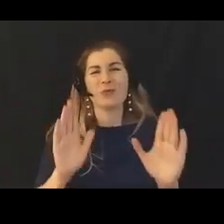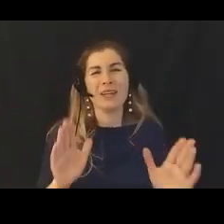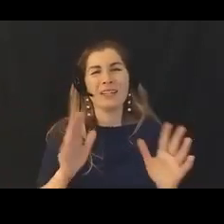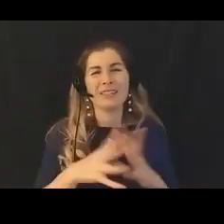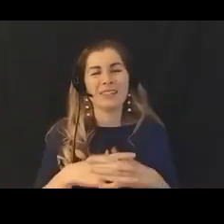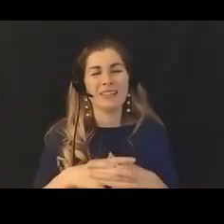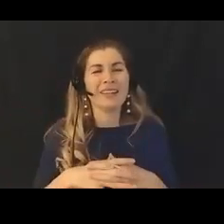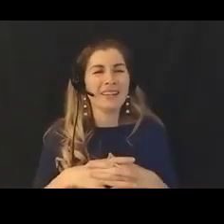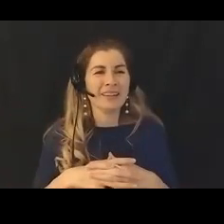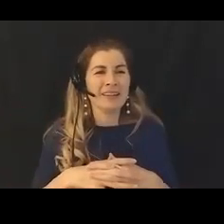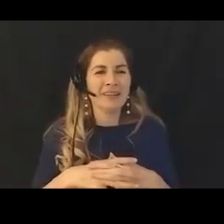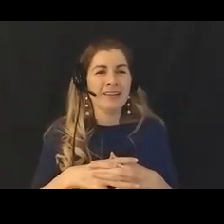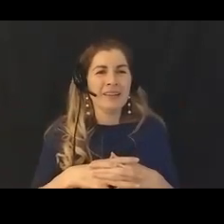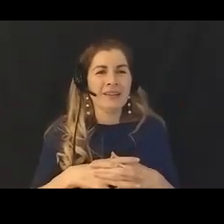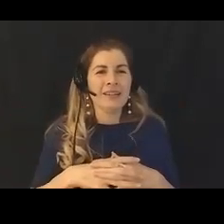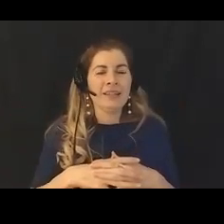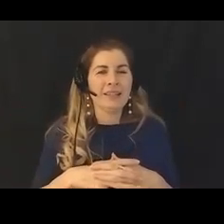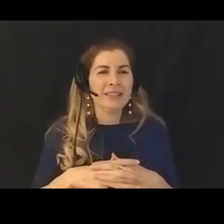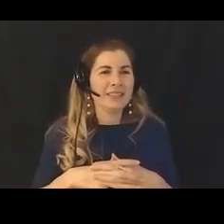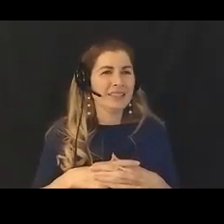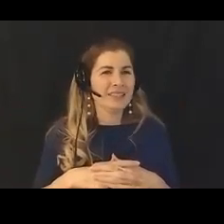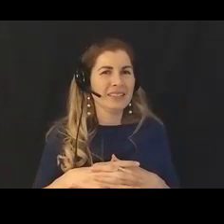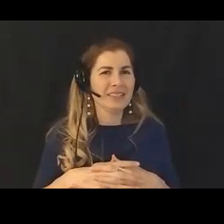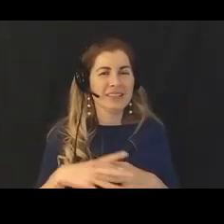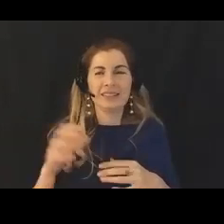much. All right. So